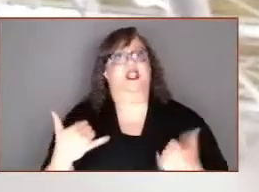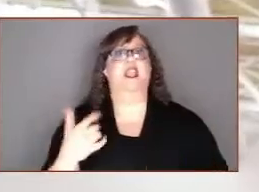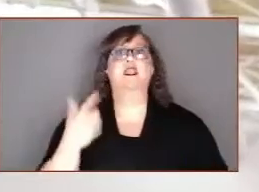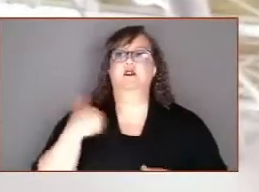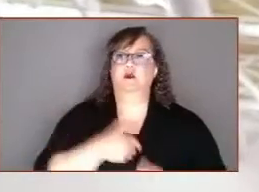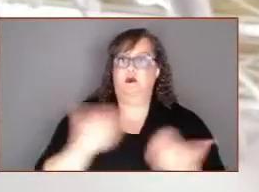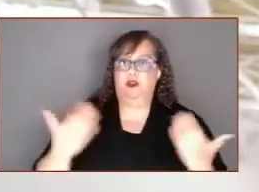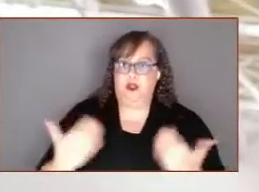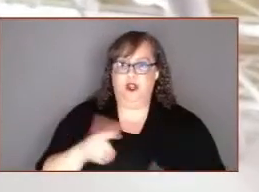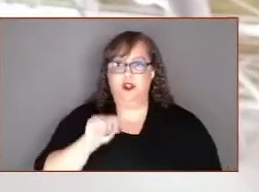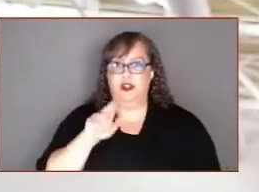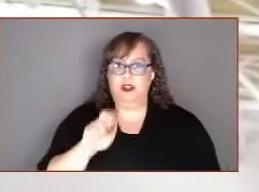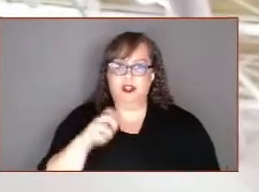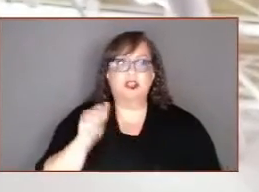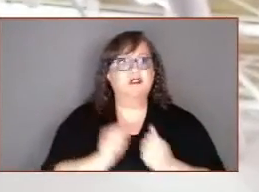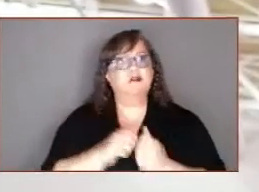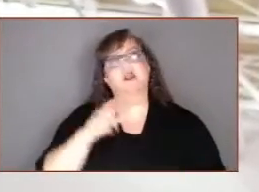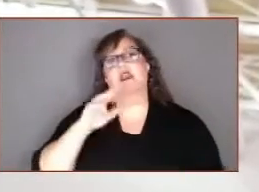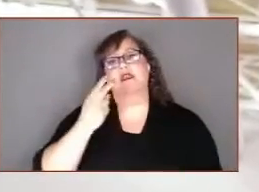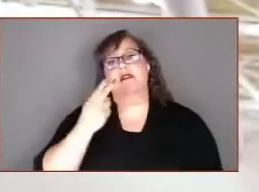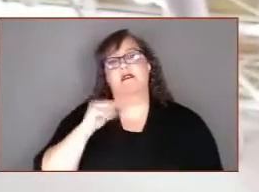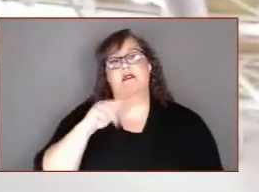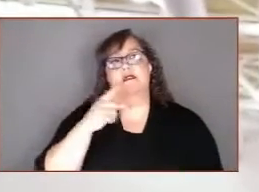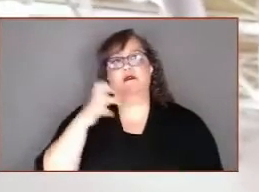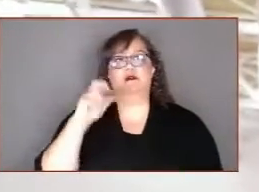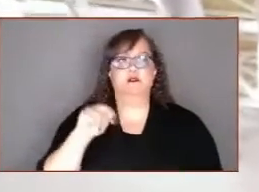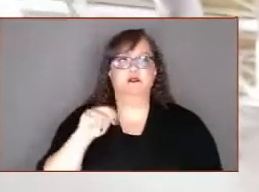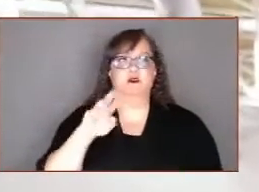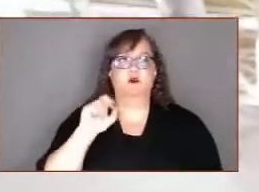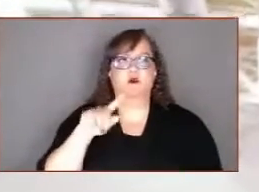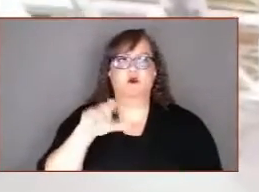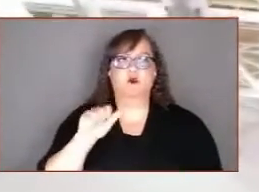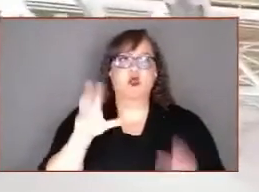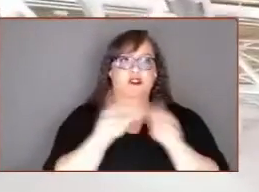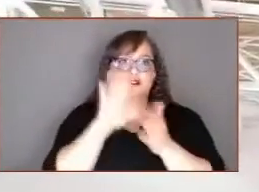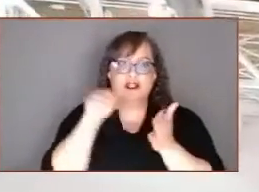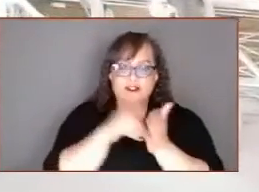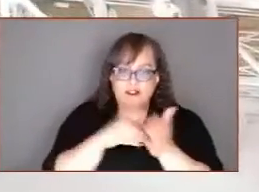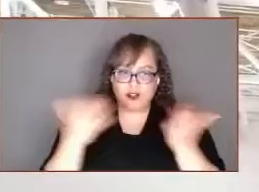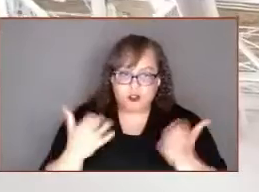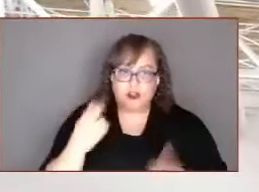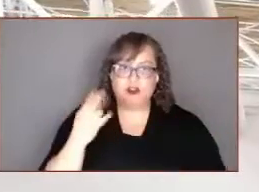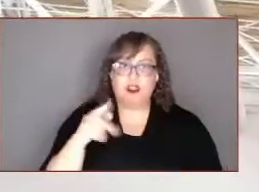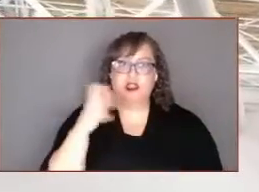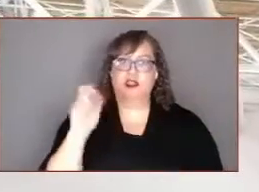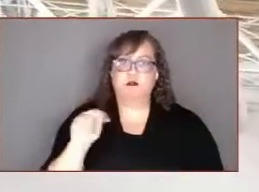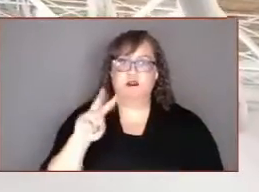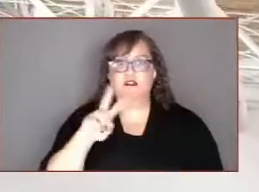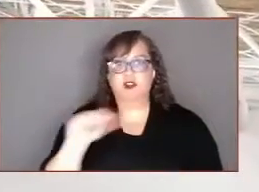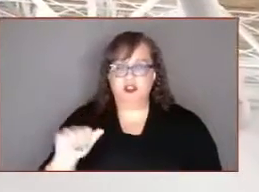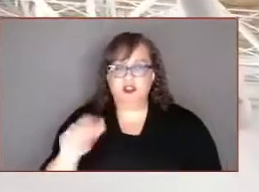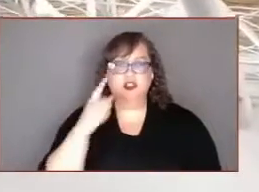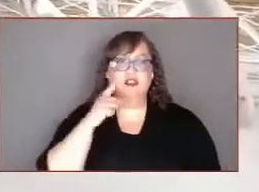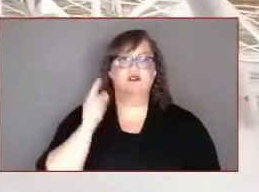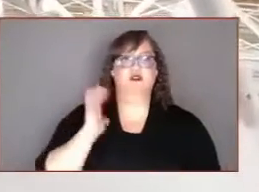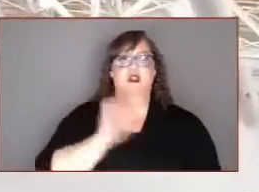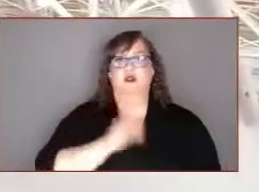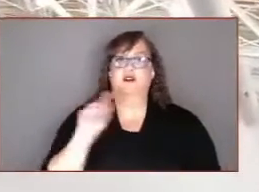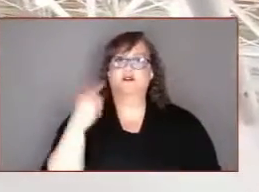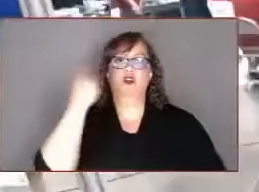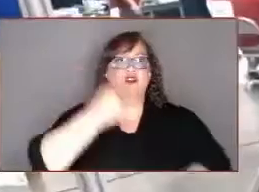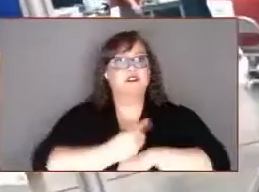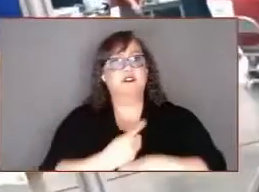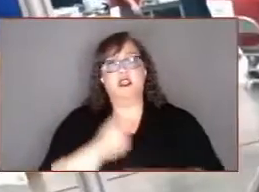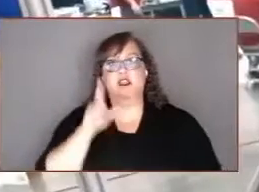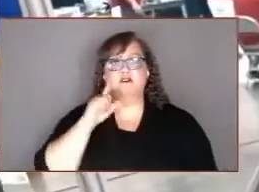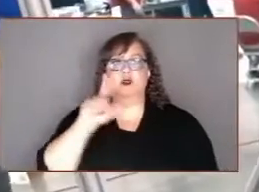and Prospecting Challenge brought to you by NASA. What's going on behind me? Why don't you all take a look? Students have gathered from 10 different